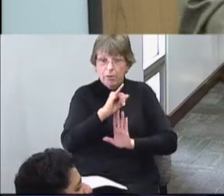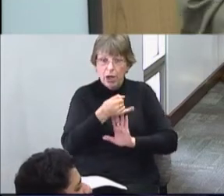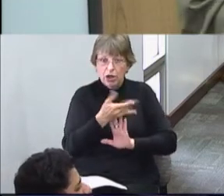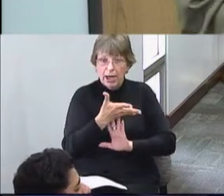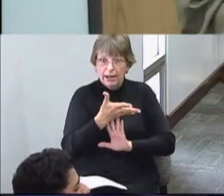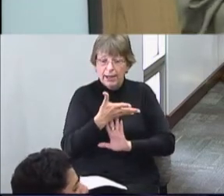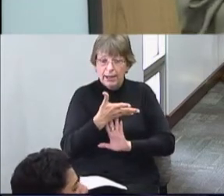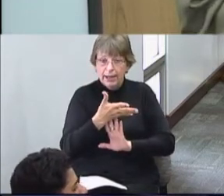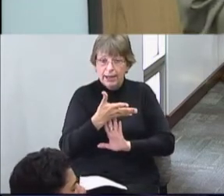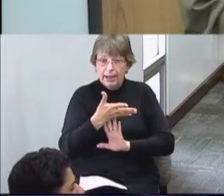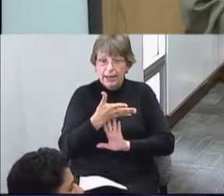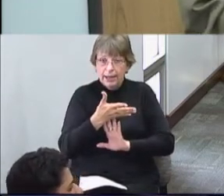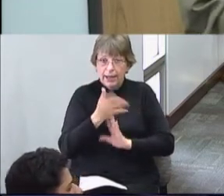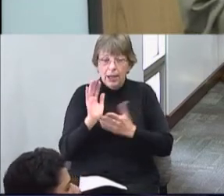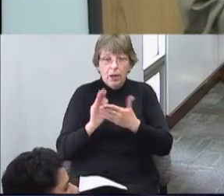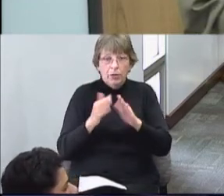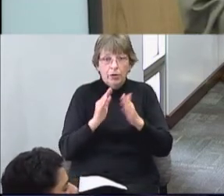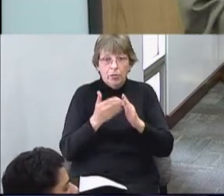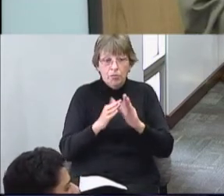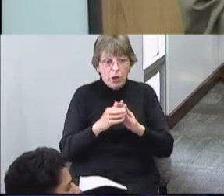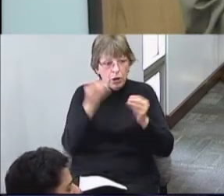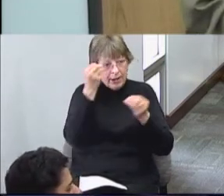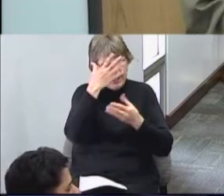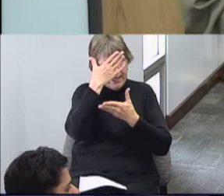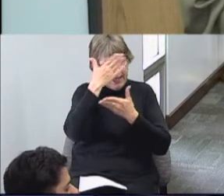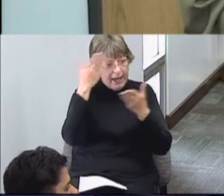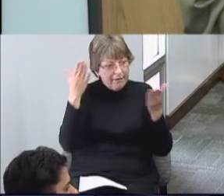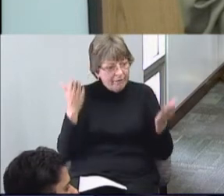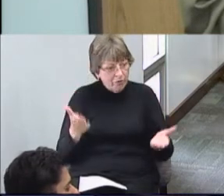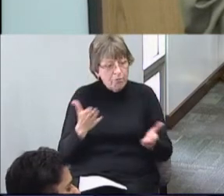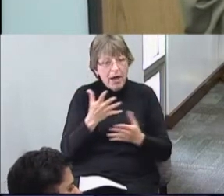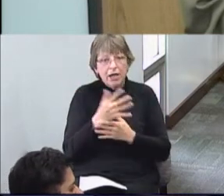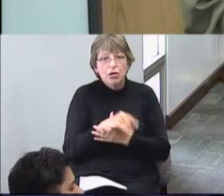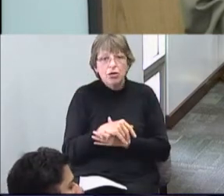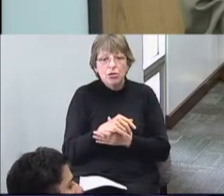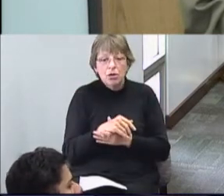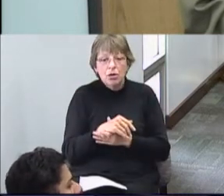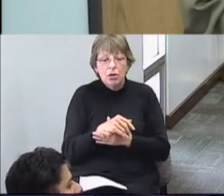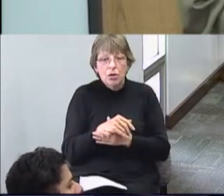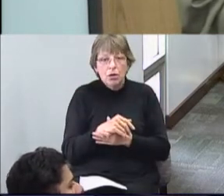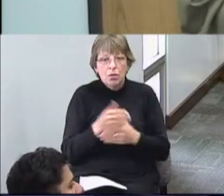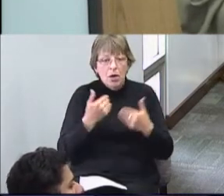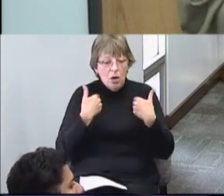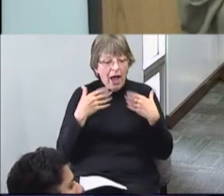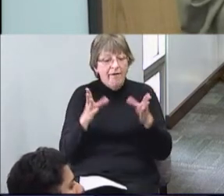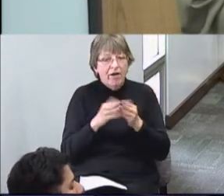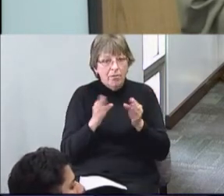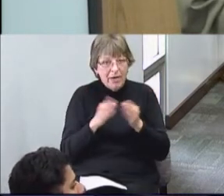and stockholder meetings will be held prior to the end of the schematic design phase.